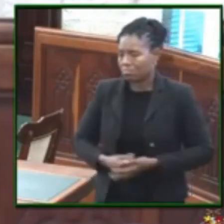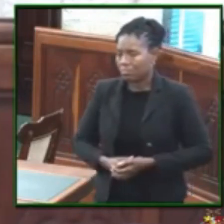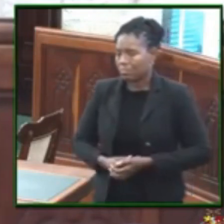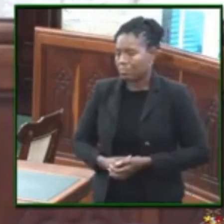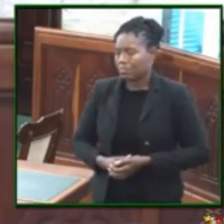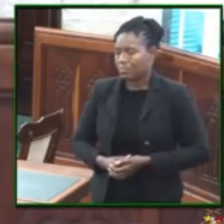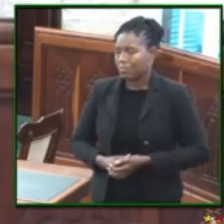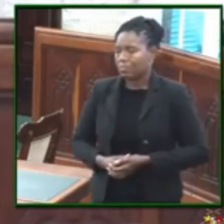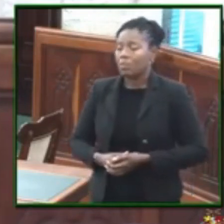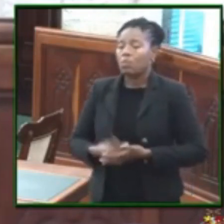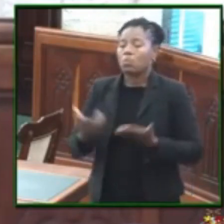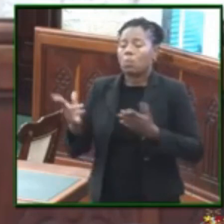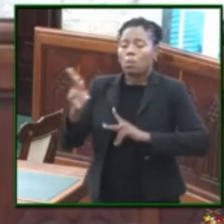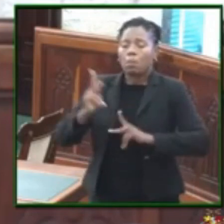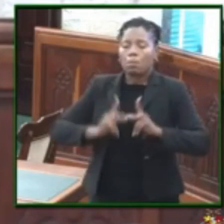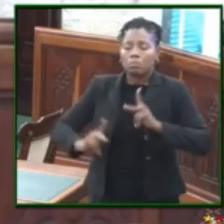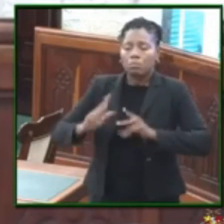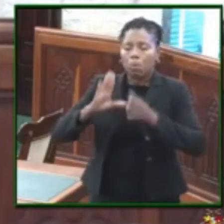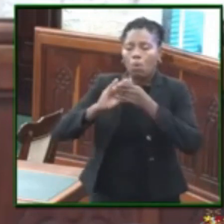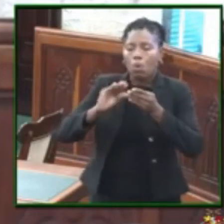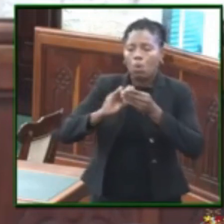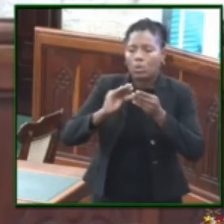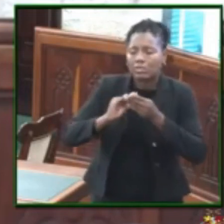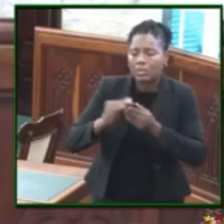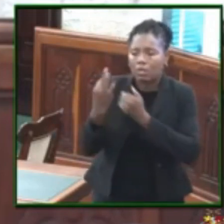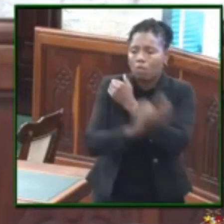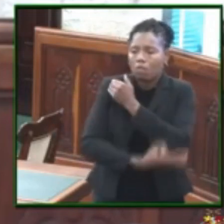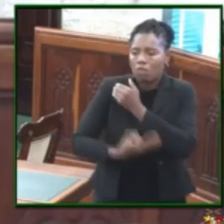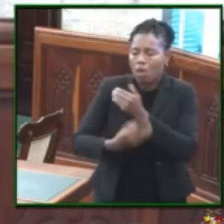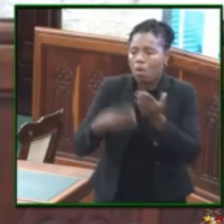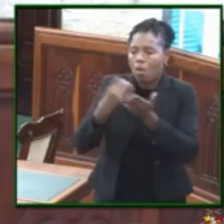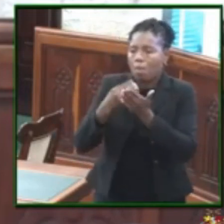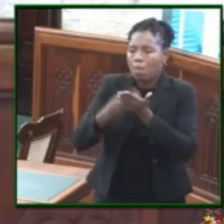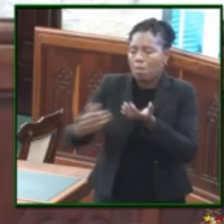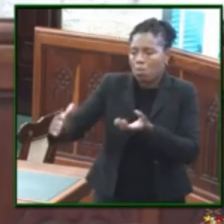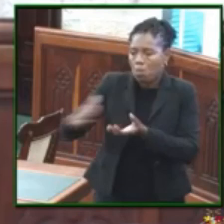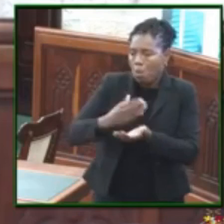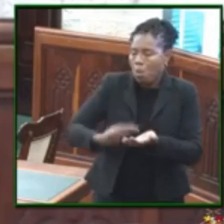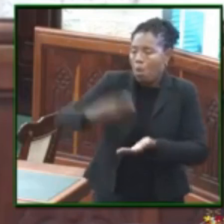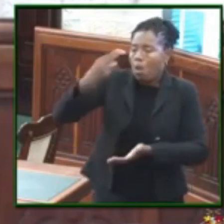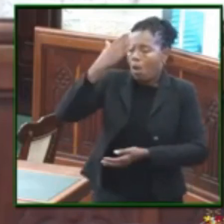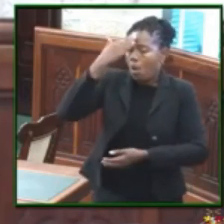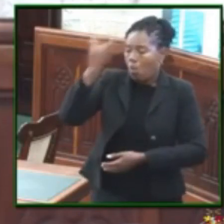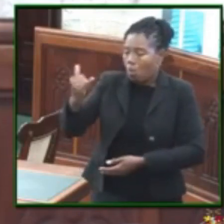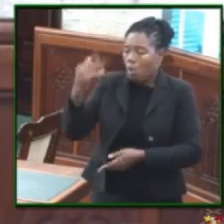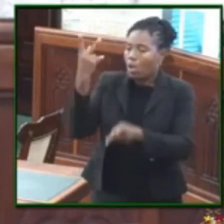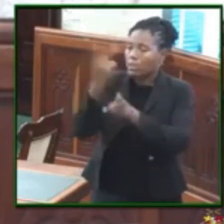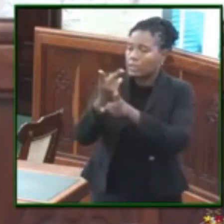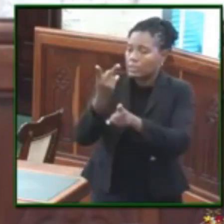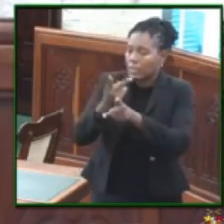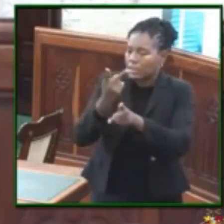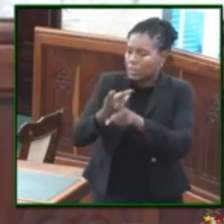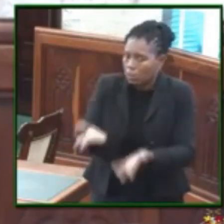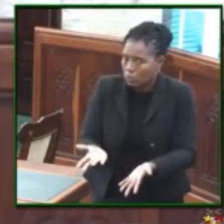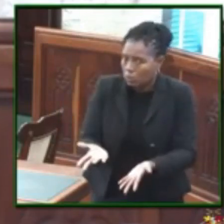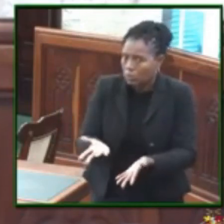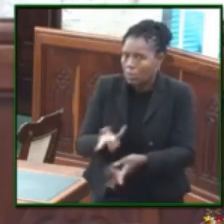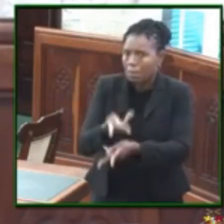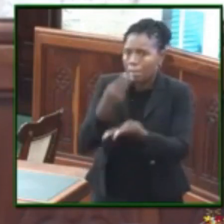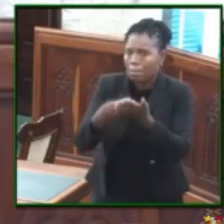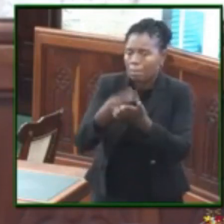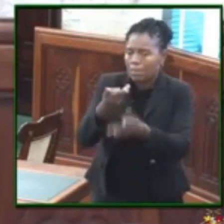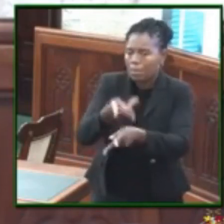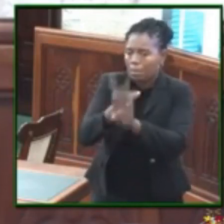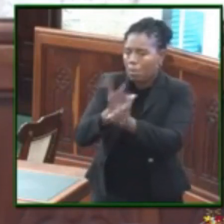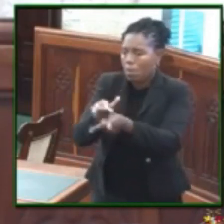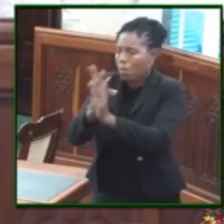The public commentators are saying that the foreign reserves are high because the loans are frequent,